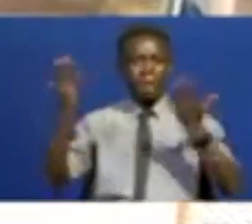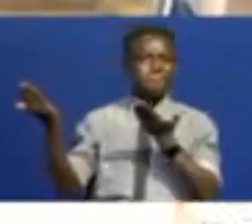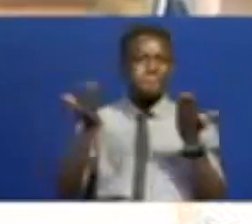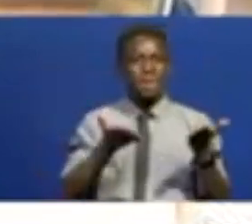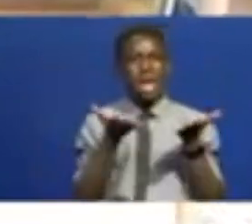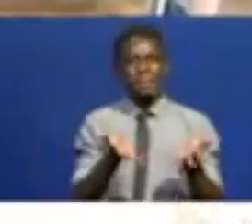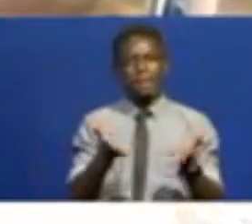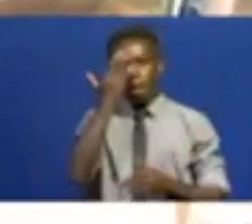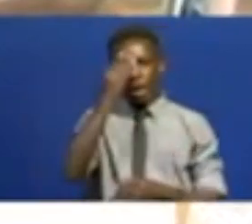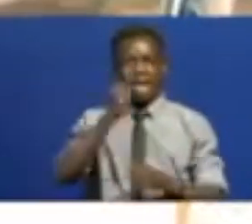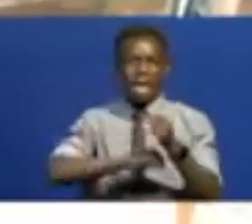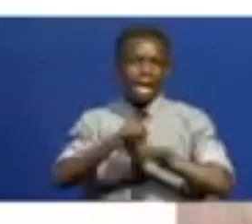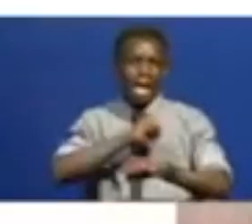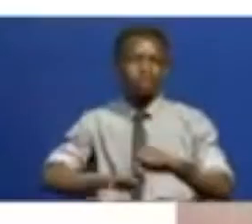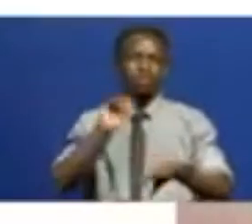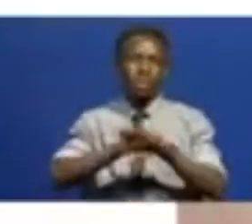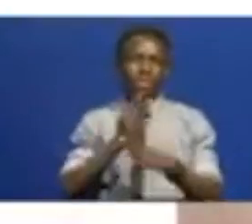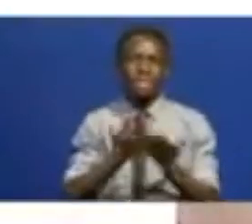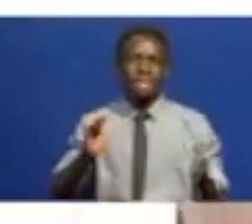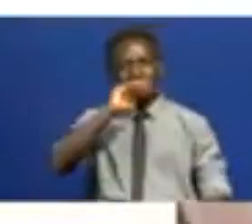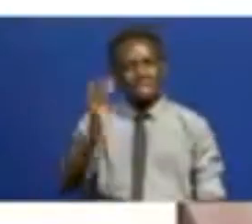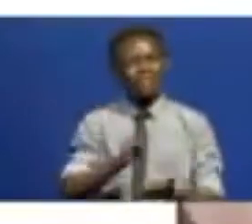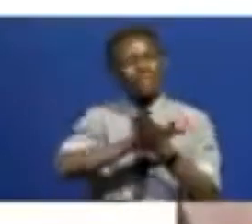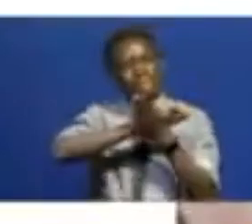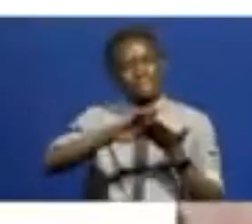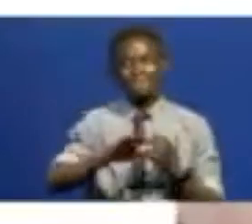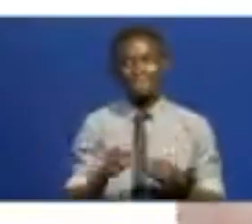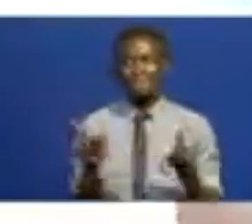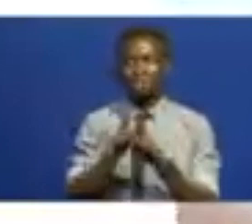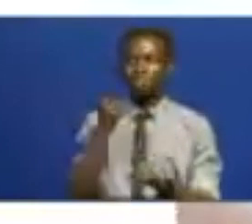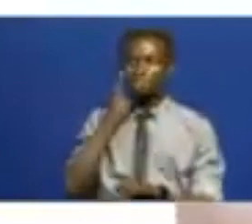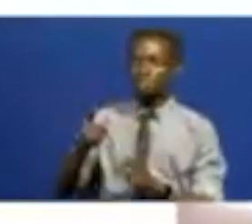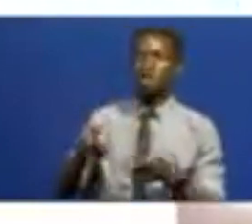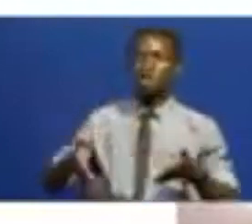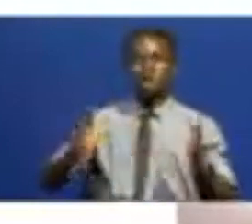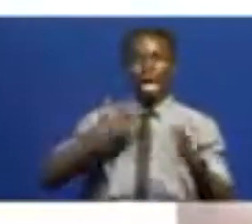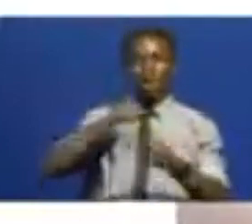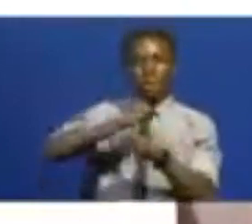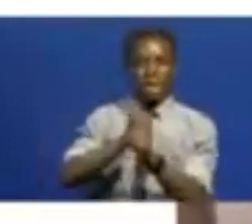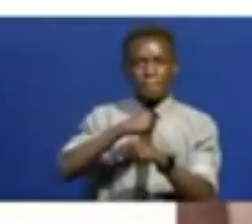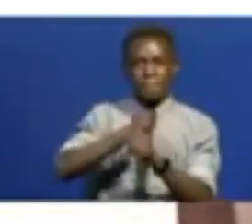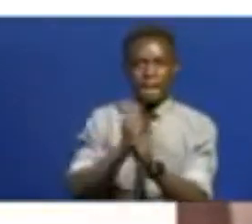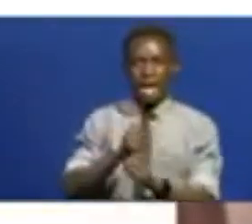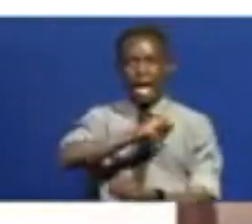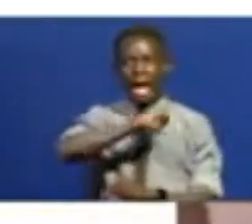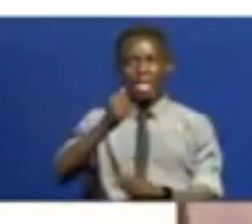mambo mazuri kama town imeng'ara. Kama hii imefanywa ukarabati unaona hapa hivi. Kuna